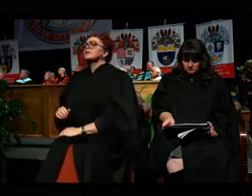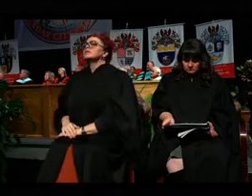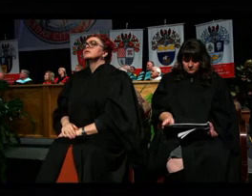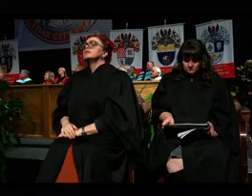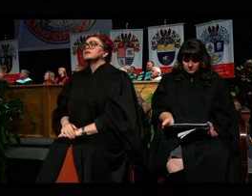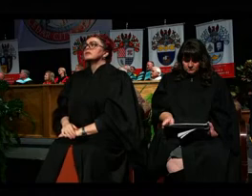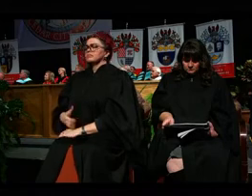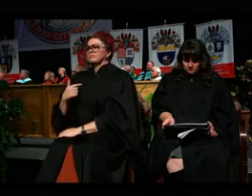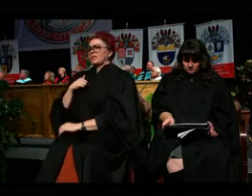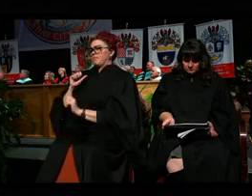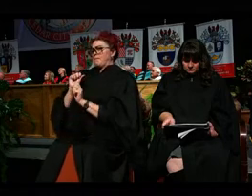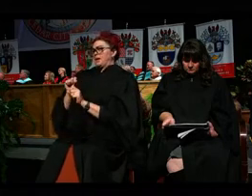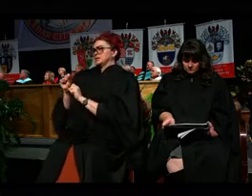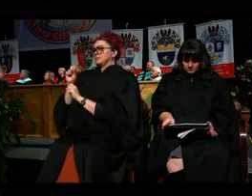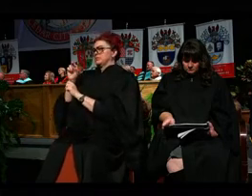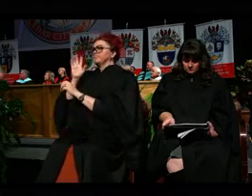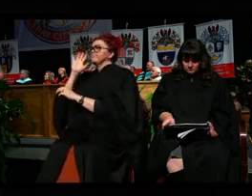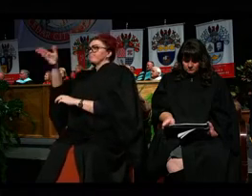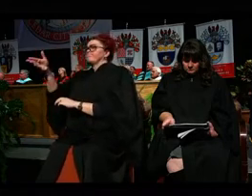my potential.